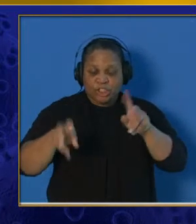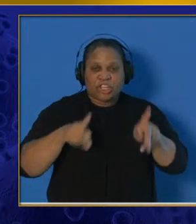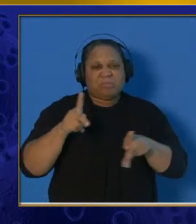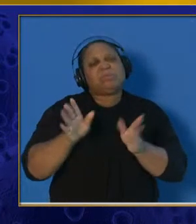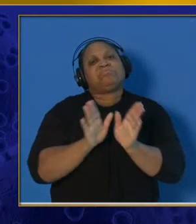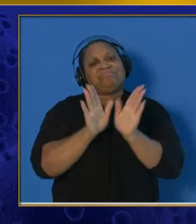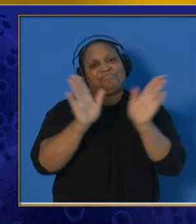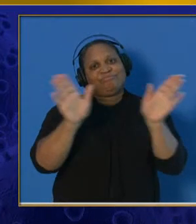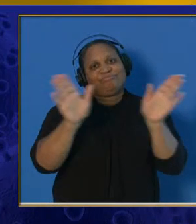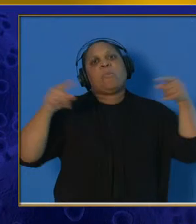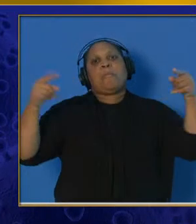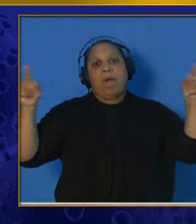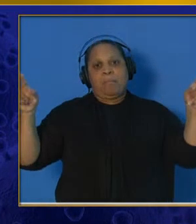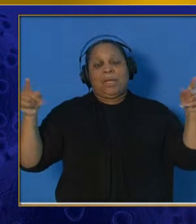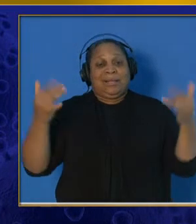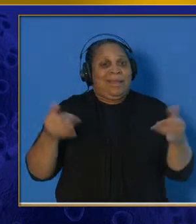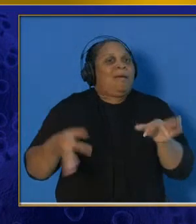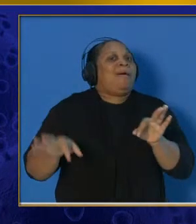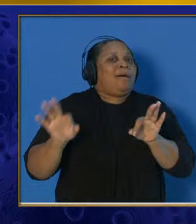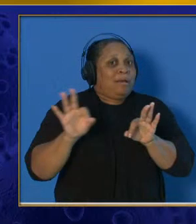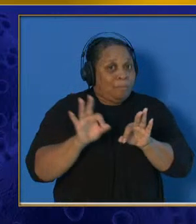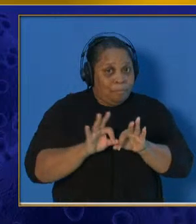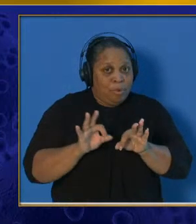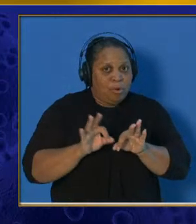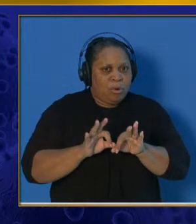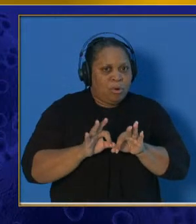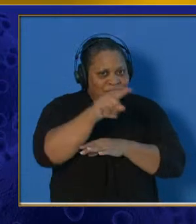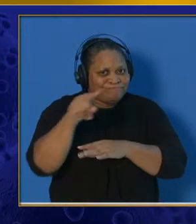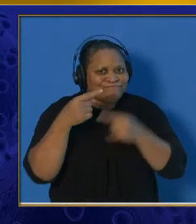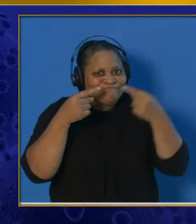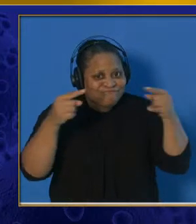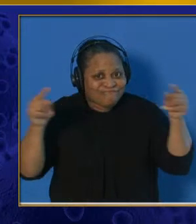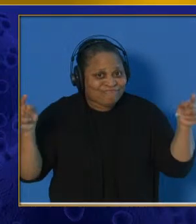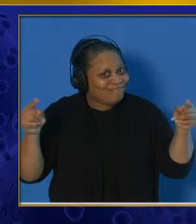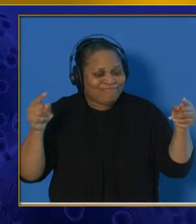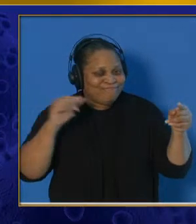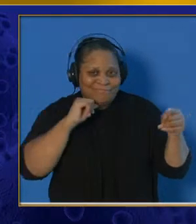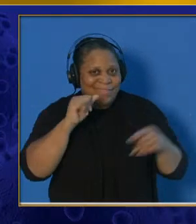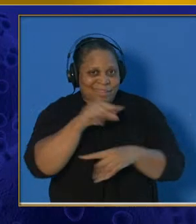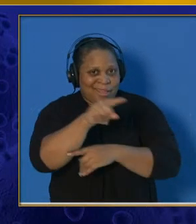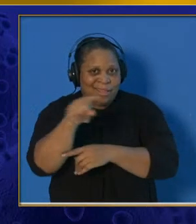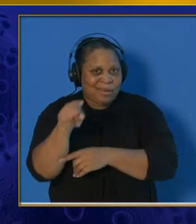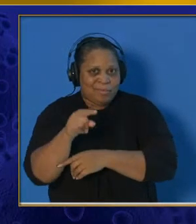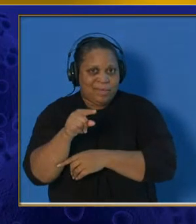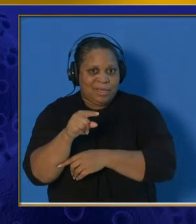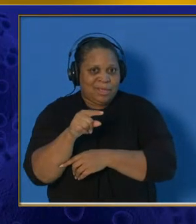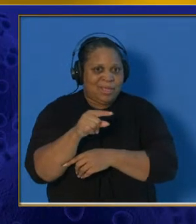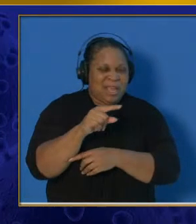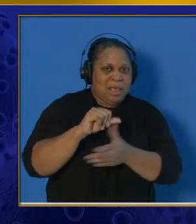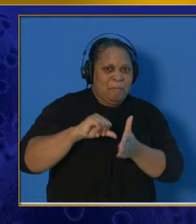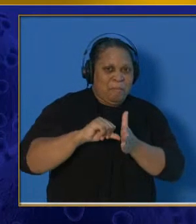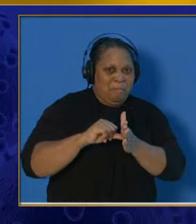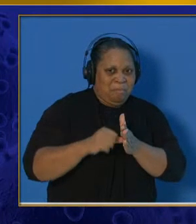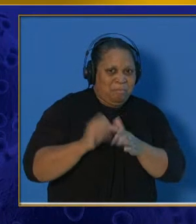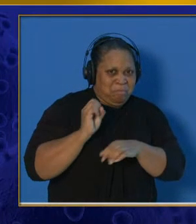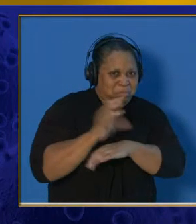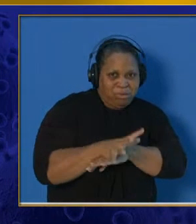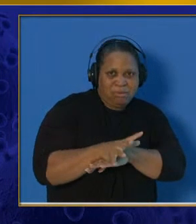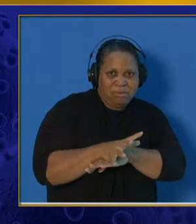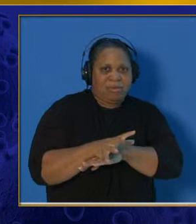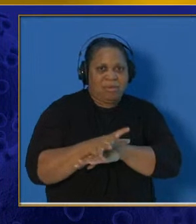general public. Now, it is important to note for the public that they will not be in any way impacted by the